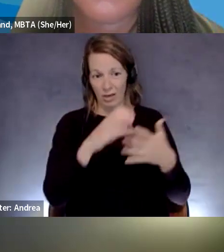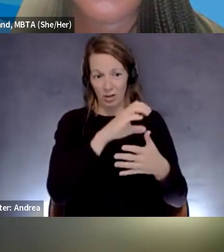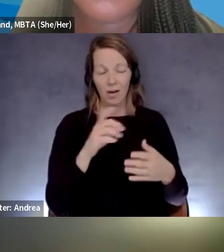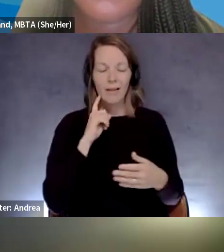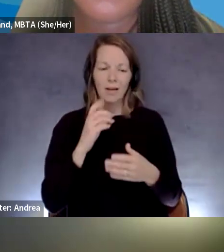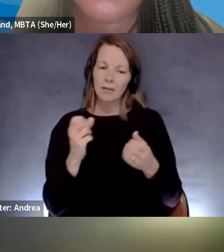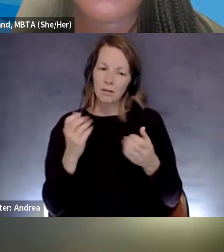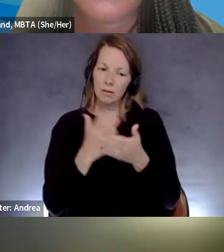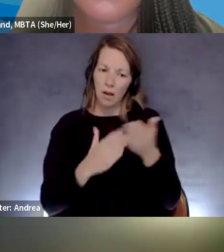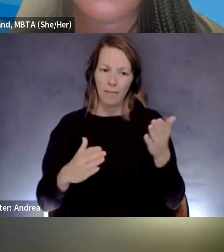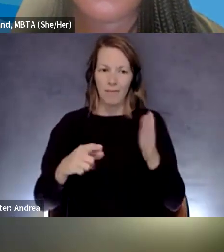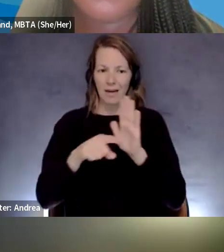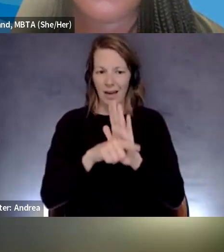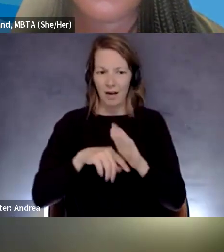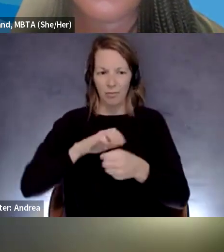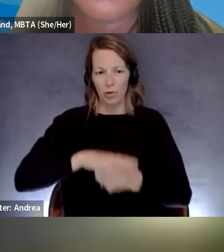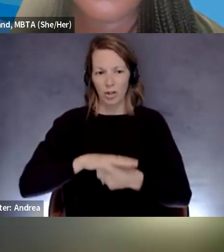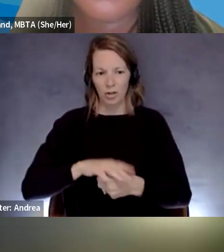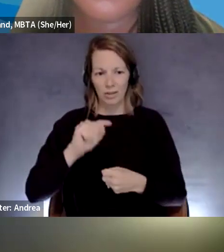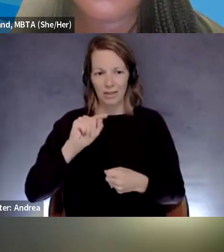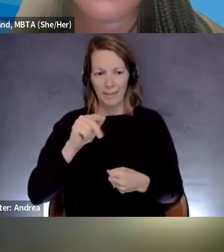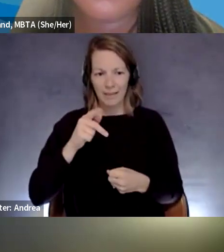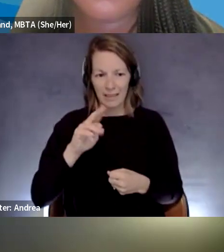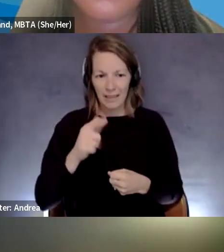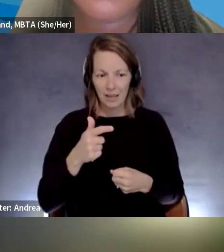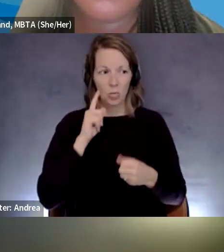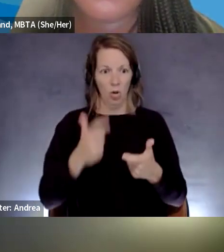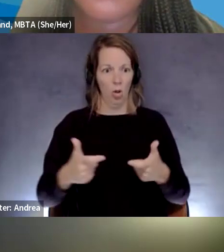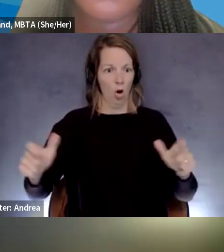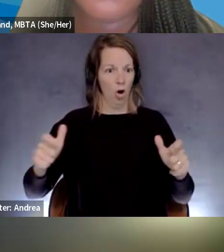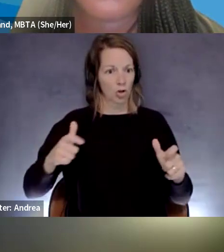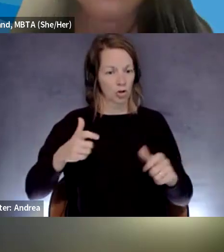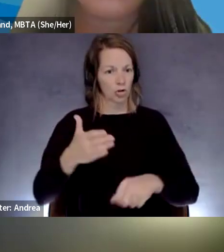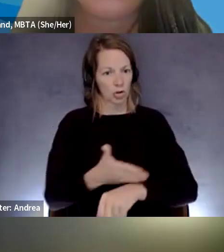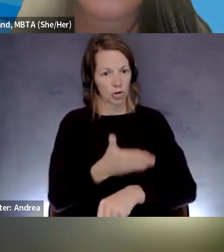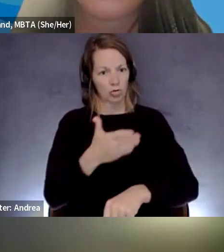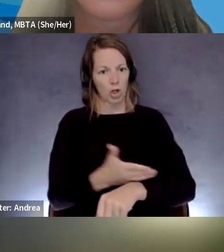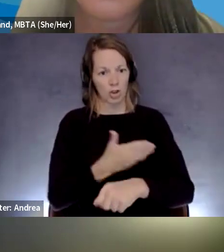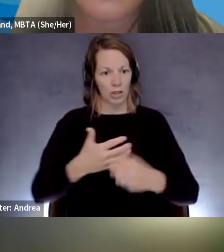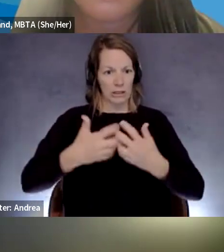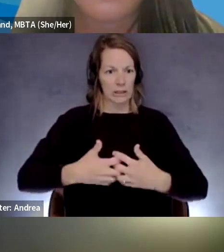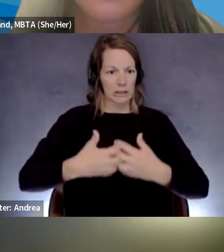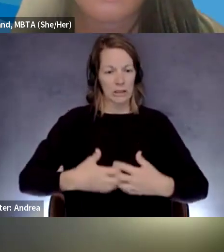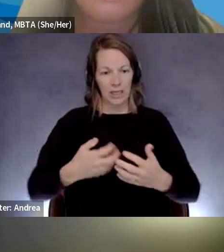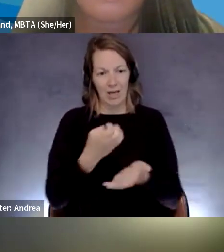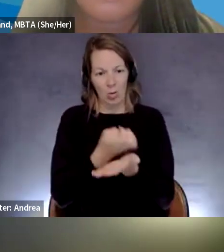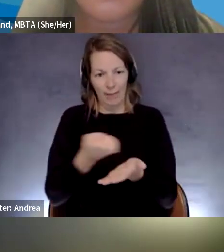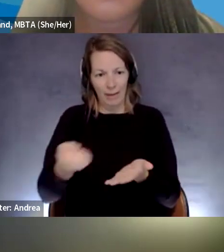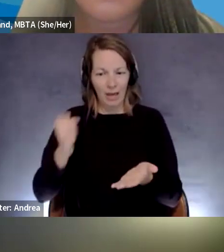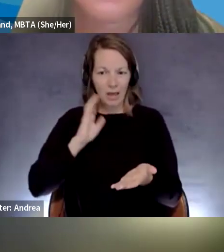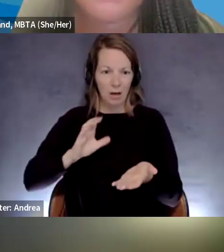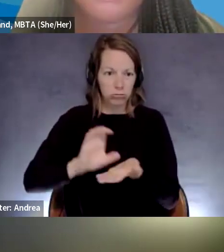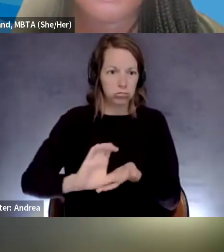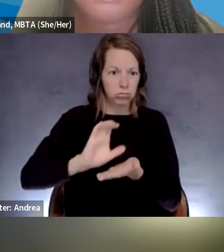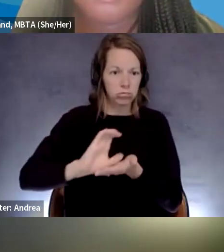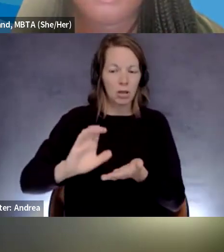pressure tenting with some of the means and methods, with large construction equipment. Got into the street pile driving